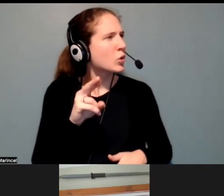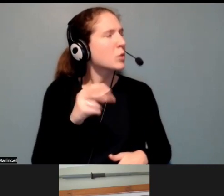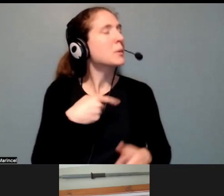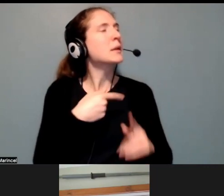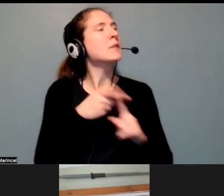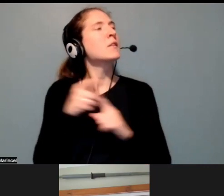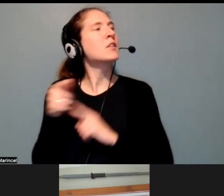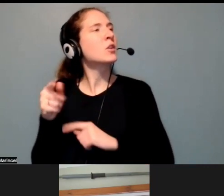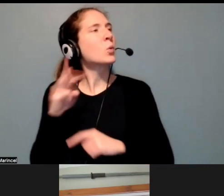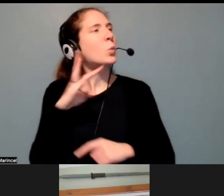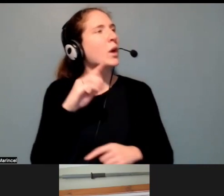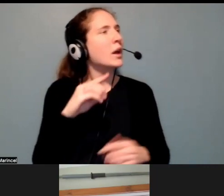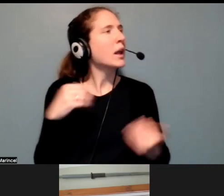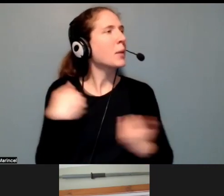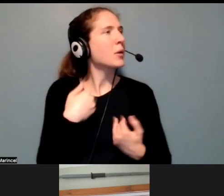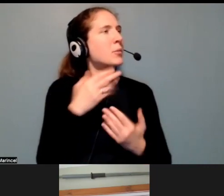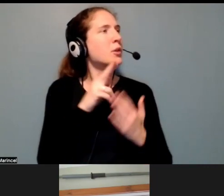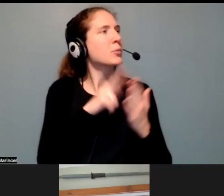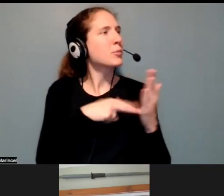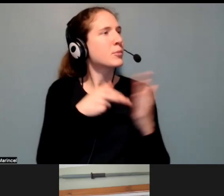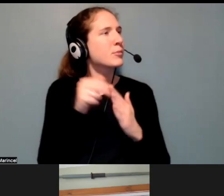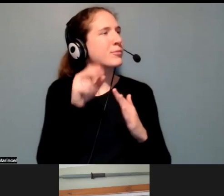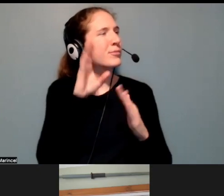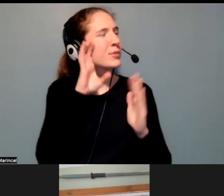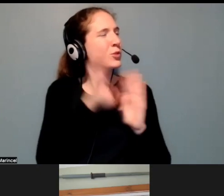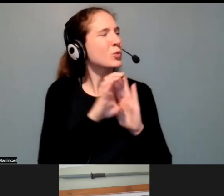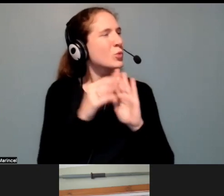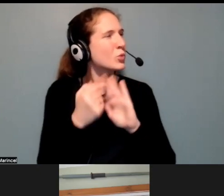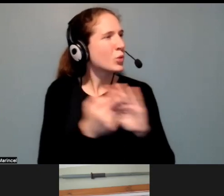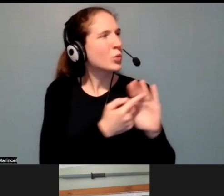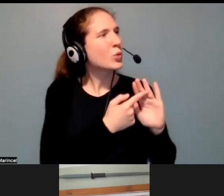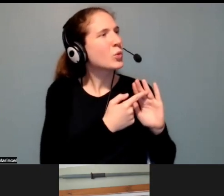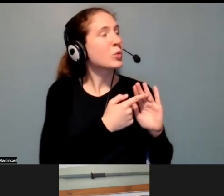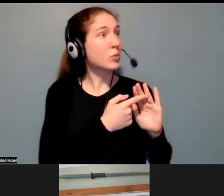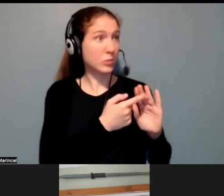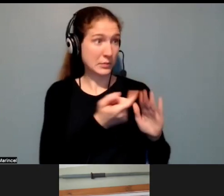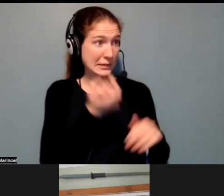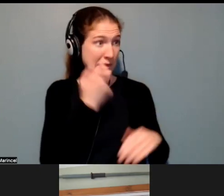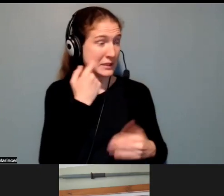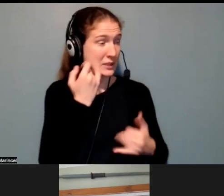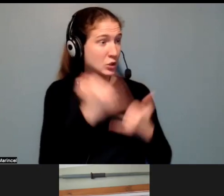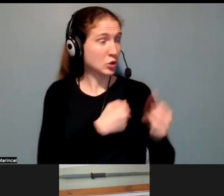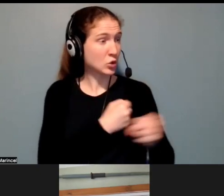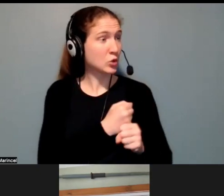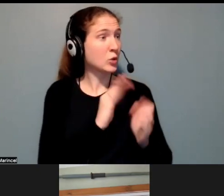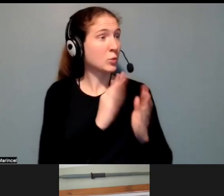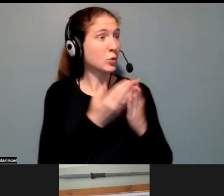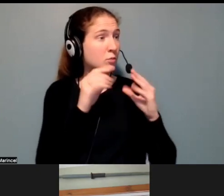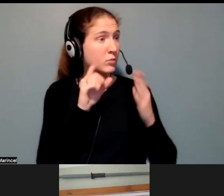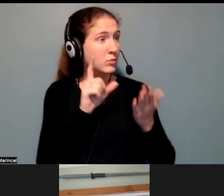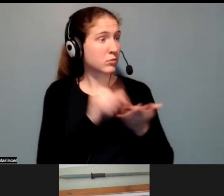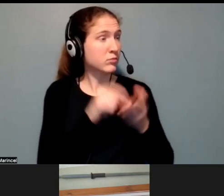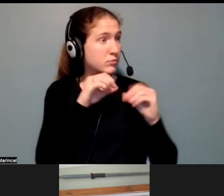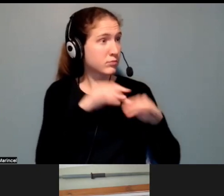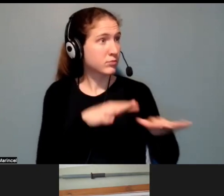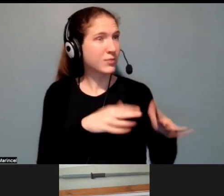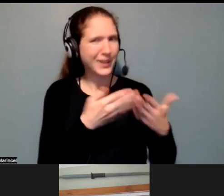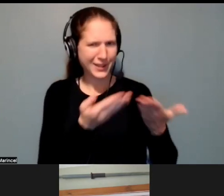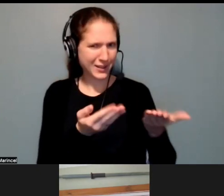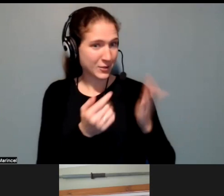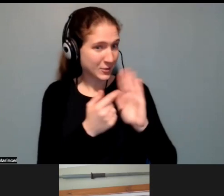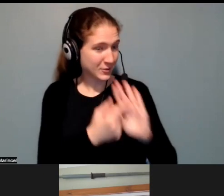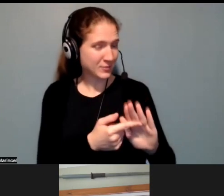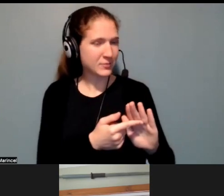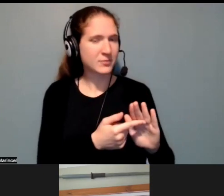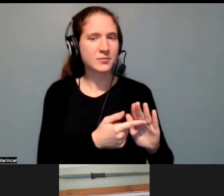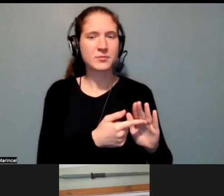these two books just came out this past year. I can show it to you. Here's a picture This Oh, I one, love that book. what's